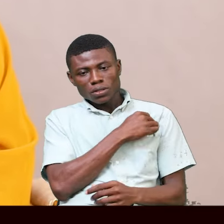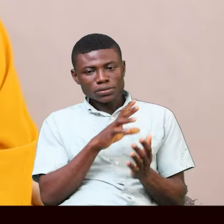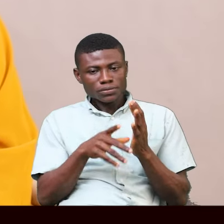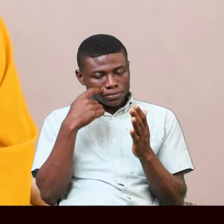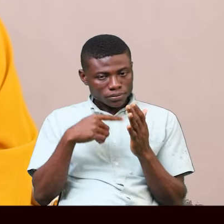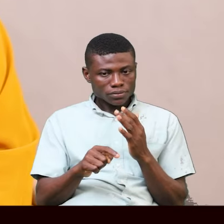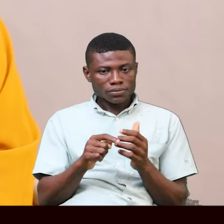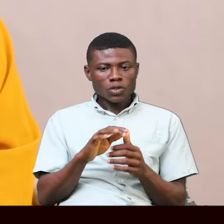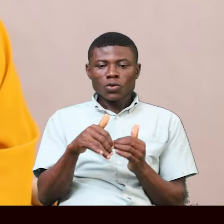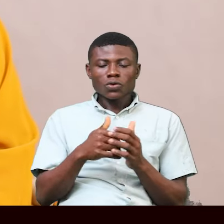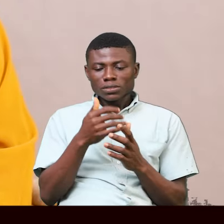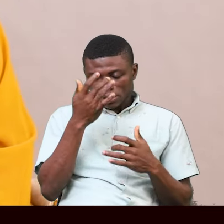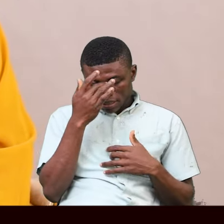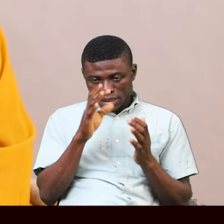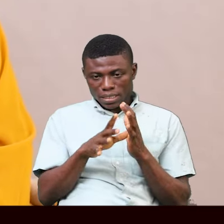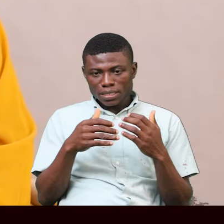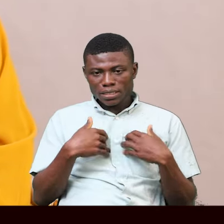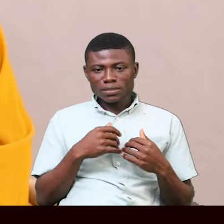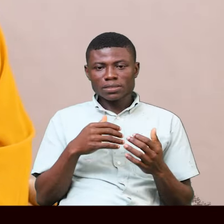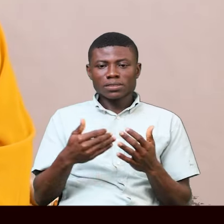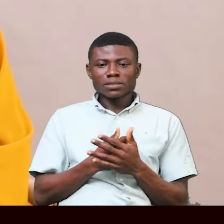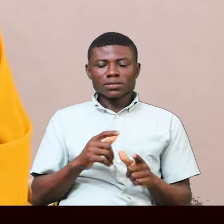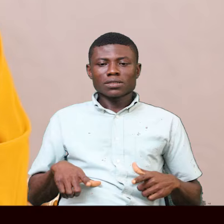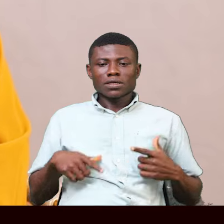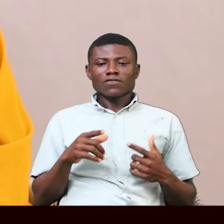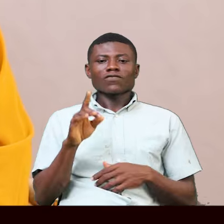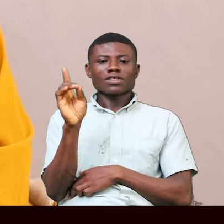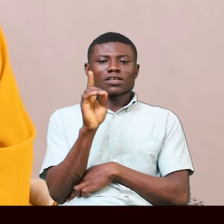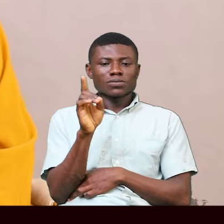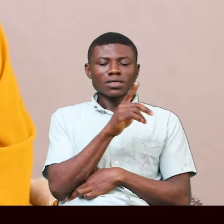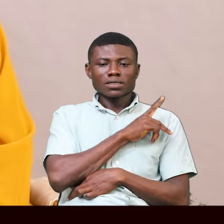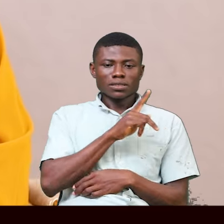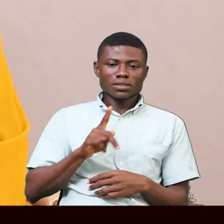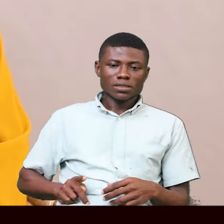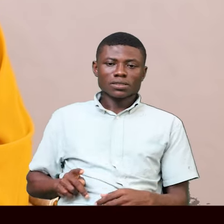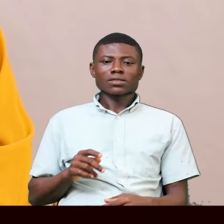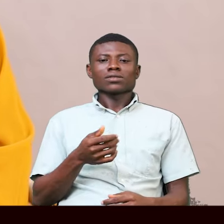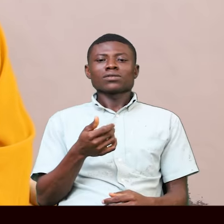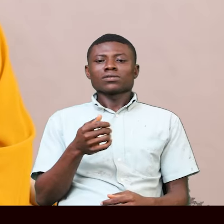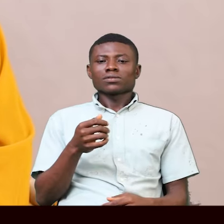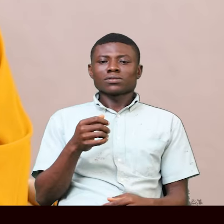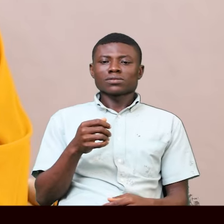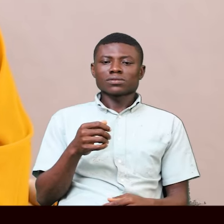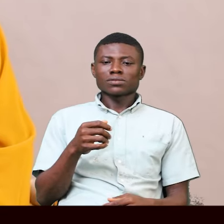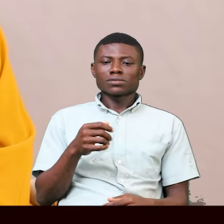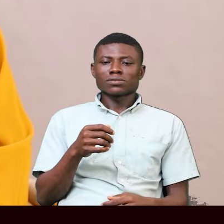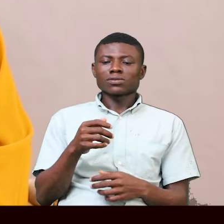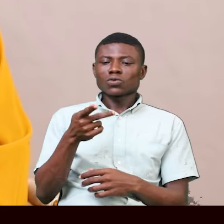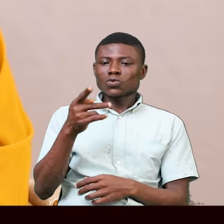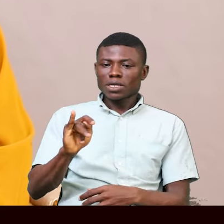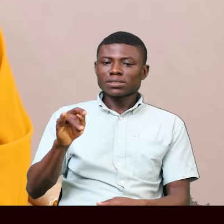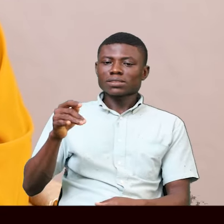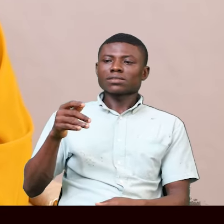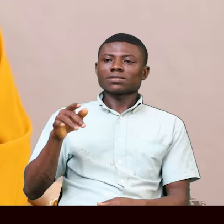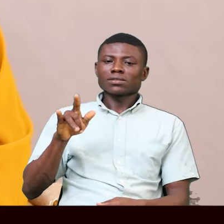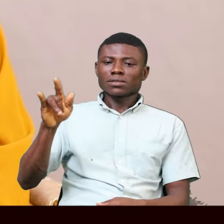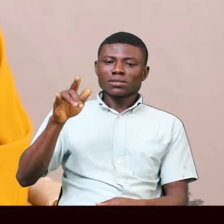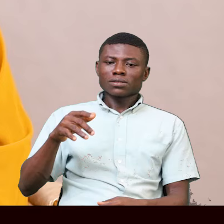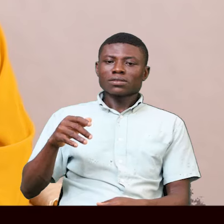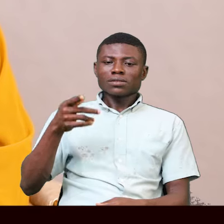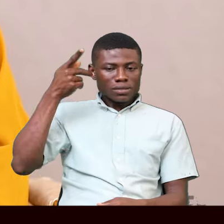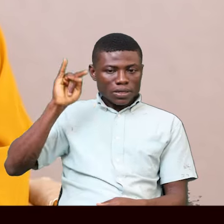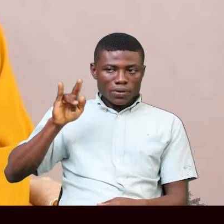fine eya kwa kwaye re na abanso a new life for Dansoman King Solomon new life for Atasoman so ben taxi rank no kumase new life